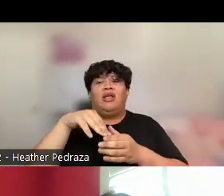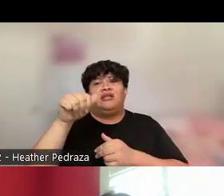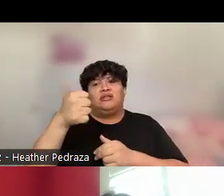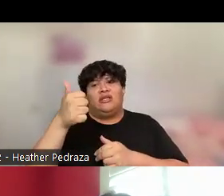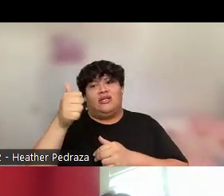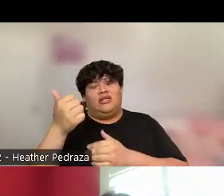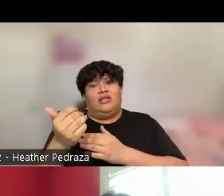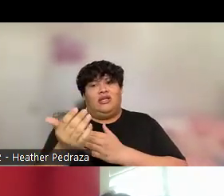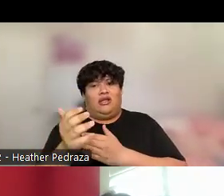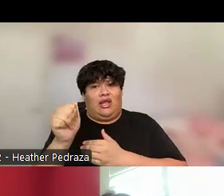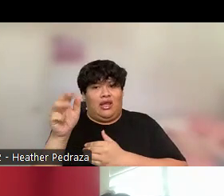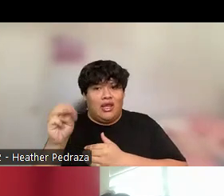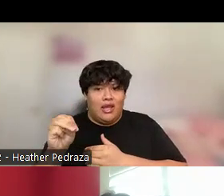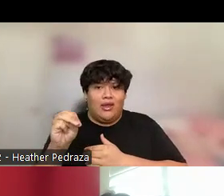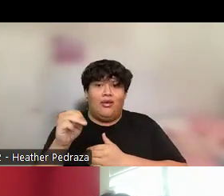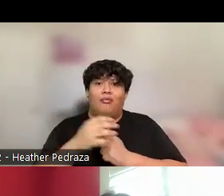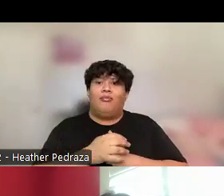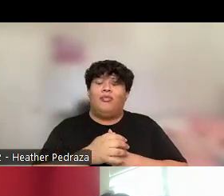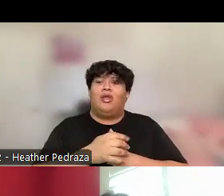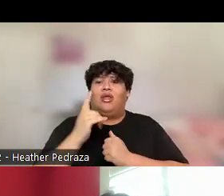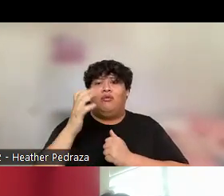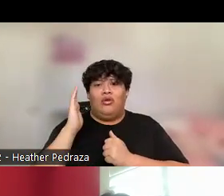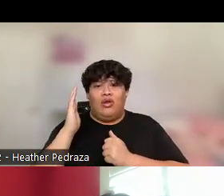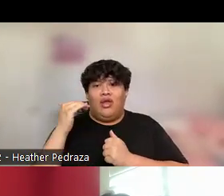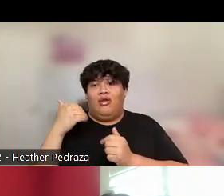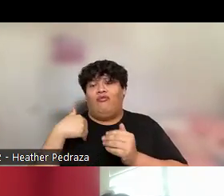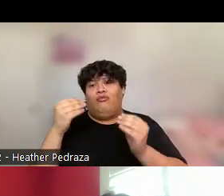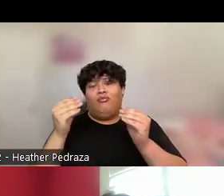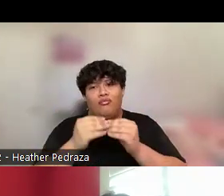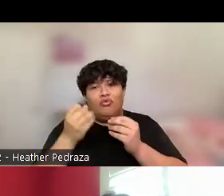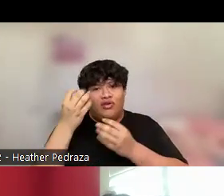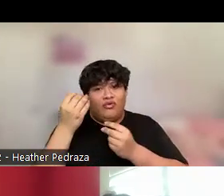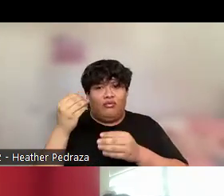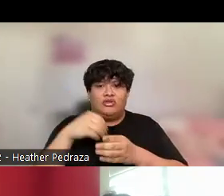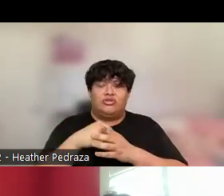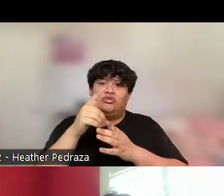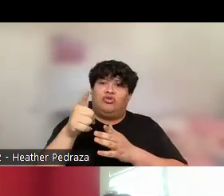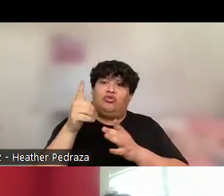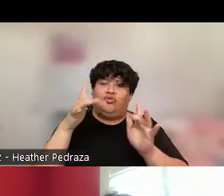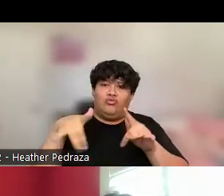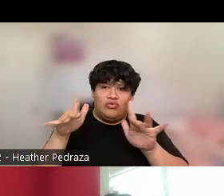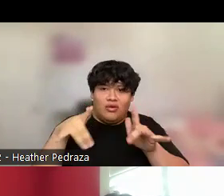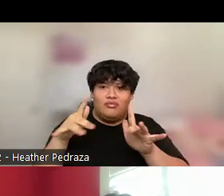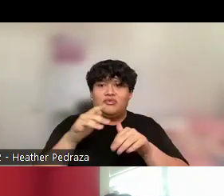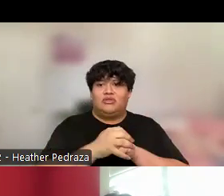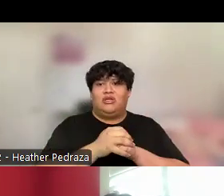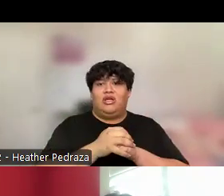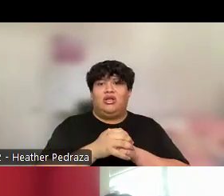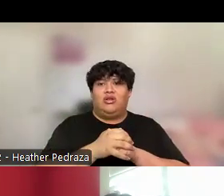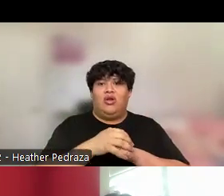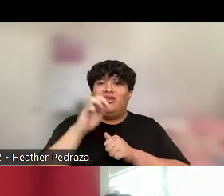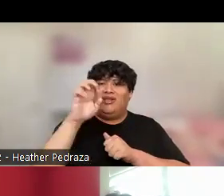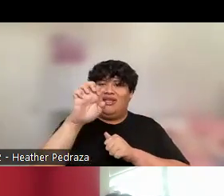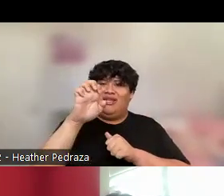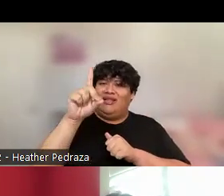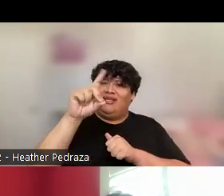of course, we will have all materials posted on the EDJCC Cal HHS, California